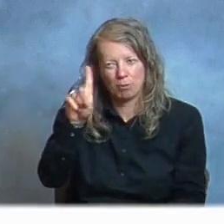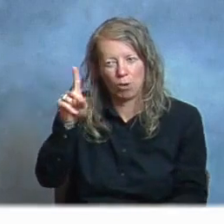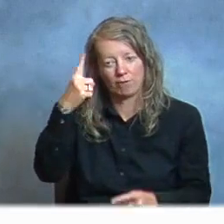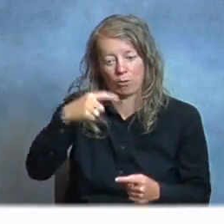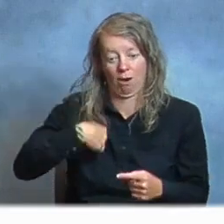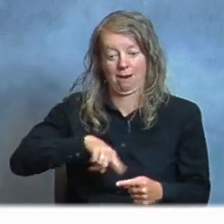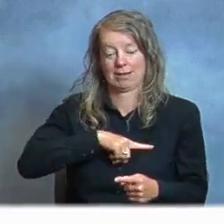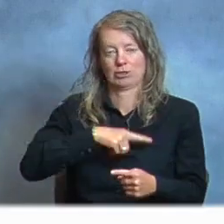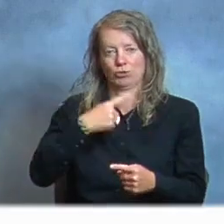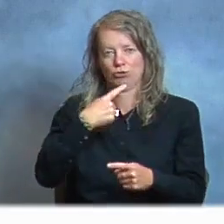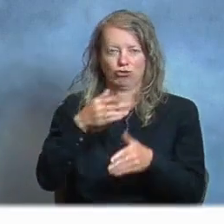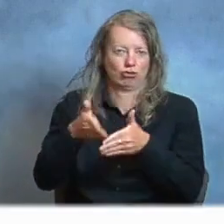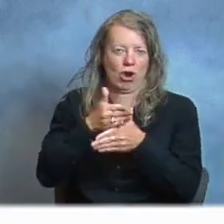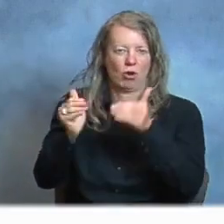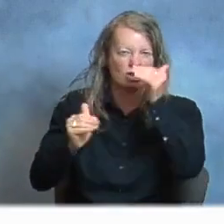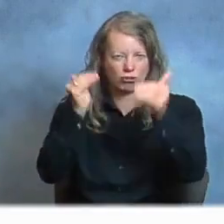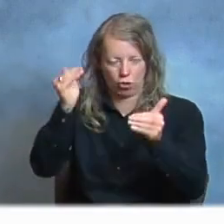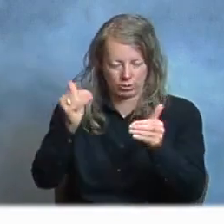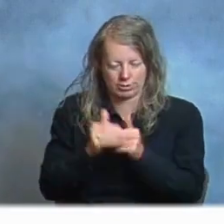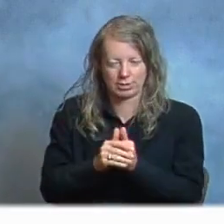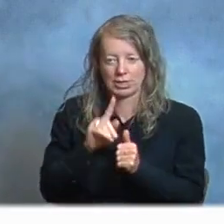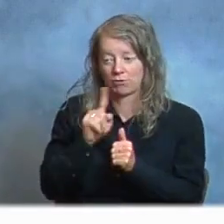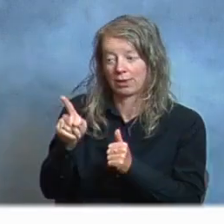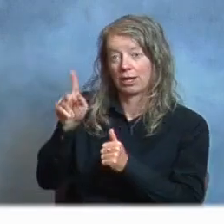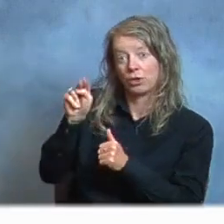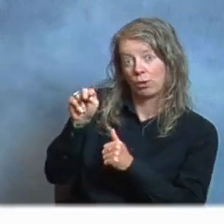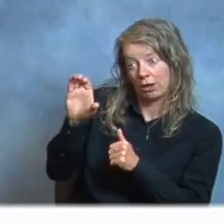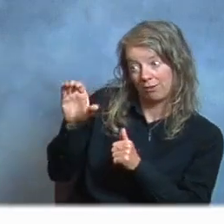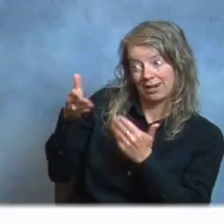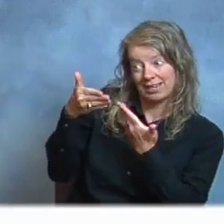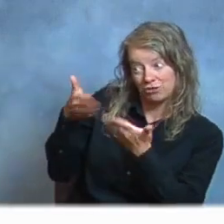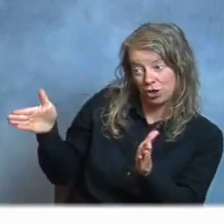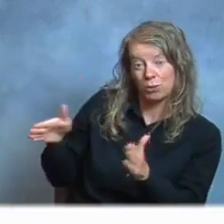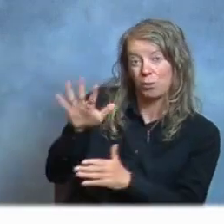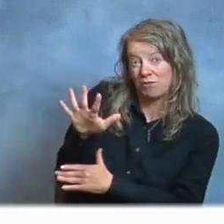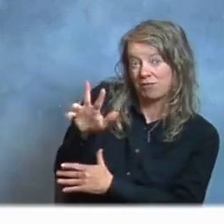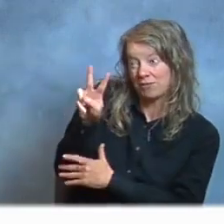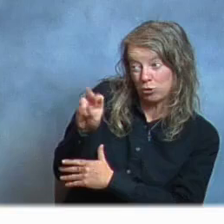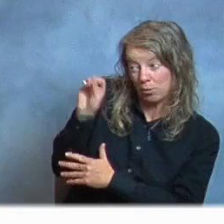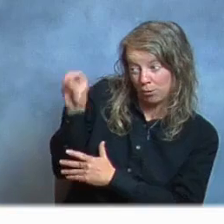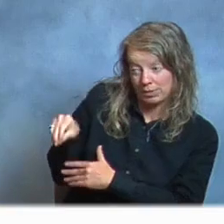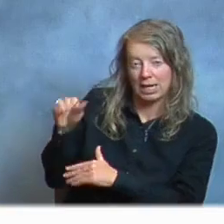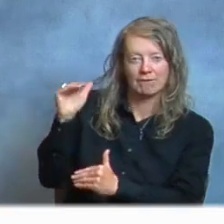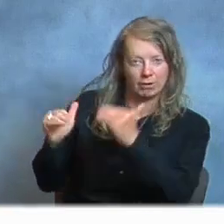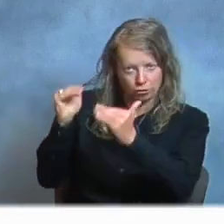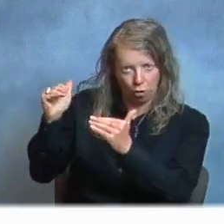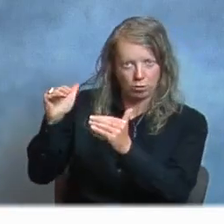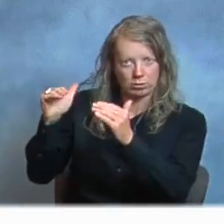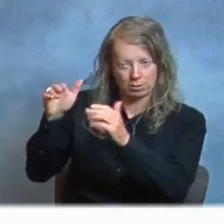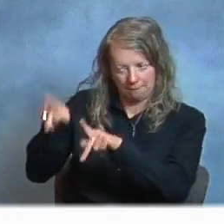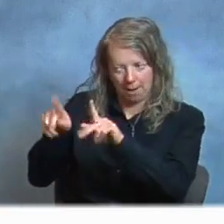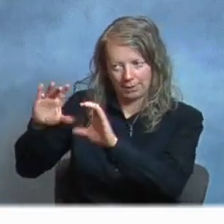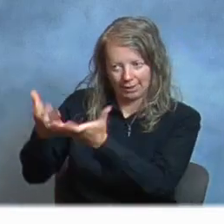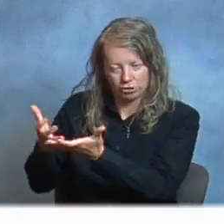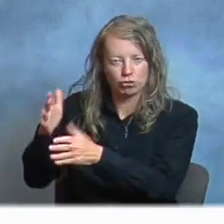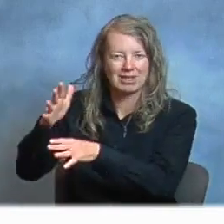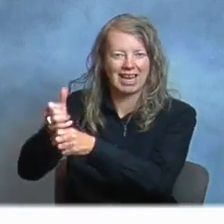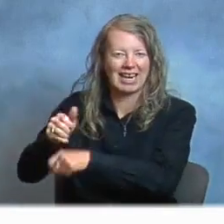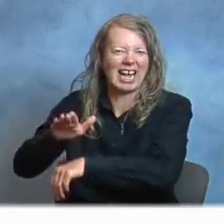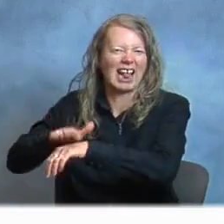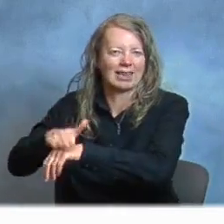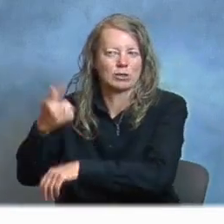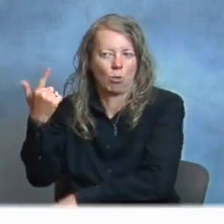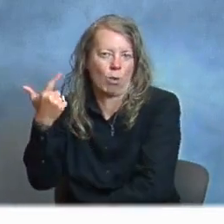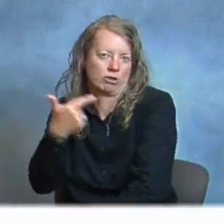population. So North Carolina has achieved about 52% of its adult population receiving at least one dose. And so you can see